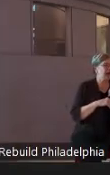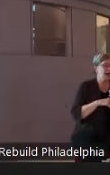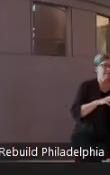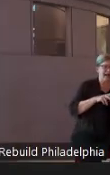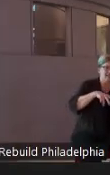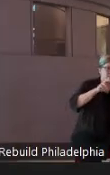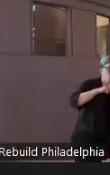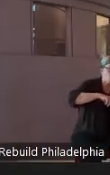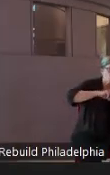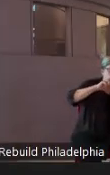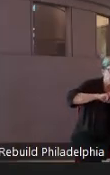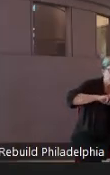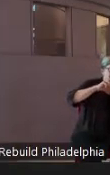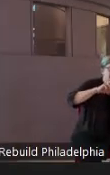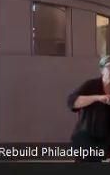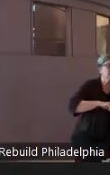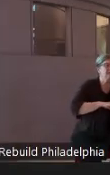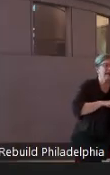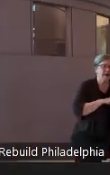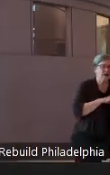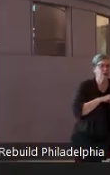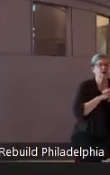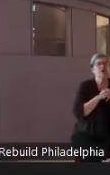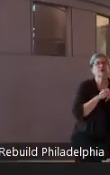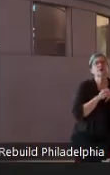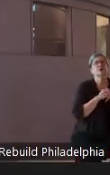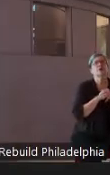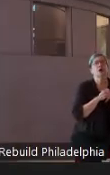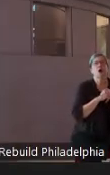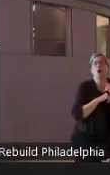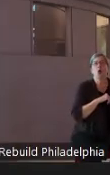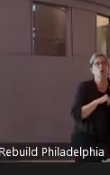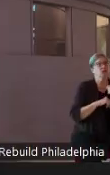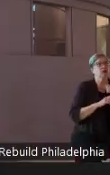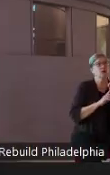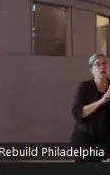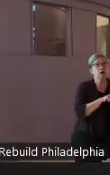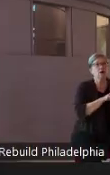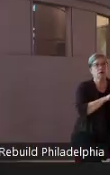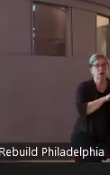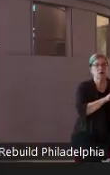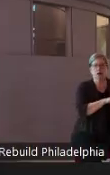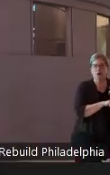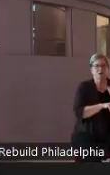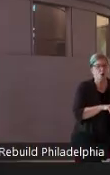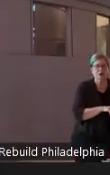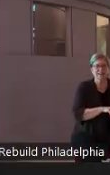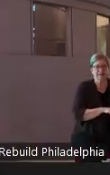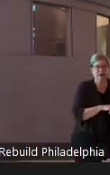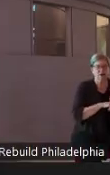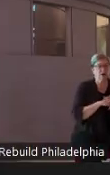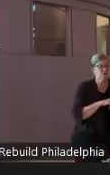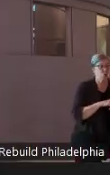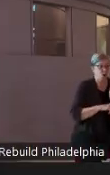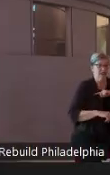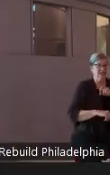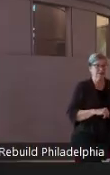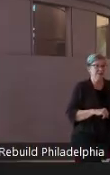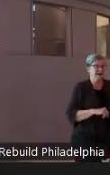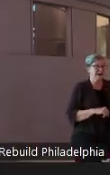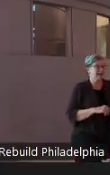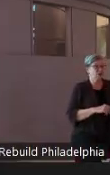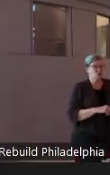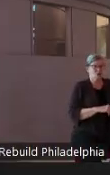basketball tournaments that were held. I was always there. So for us to be back in a